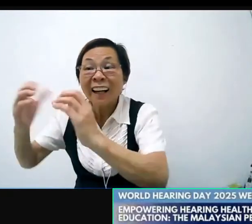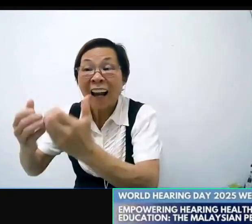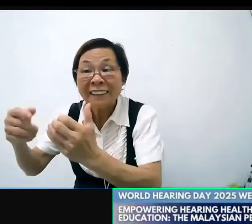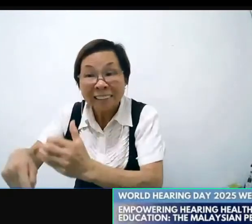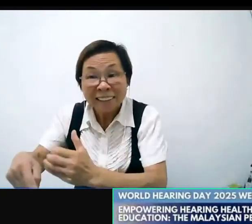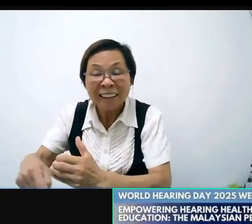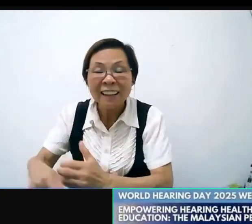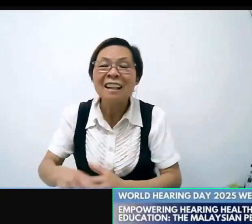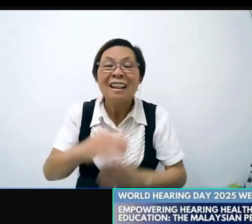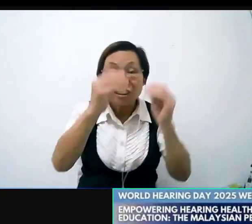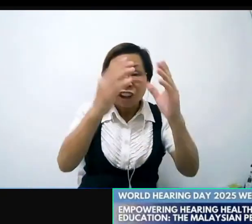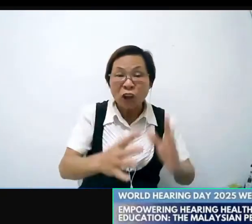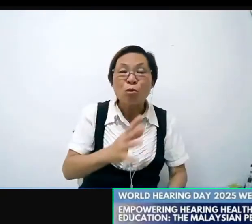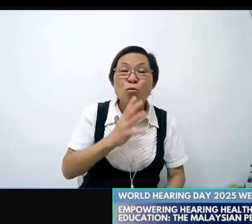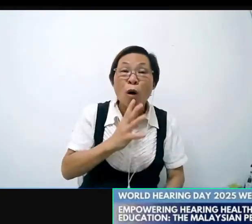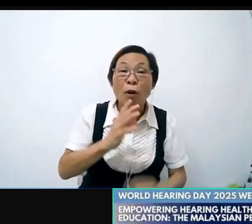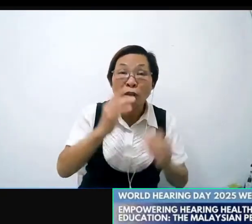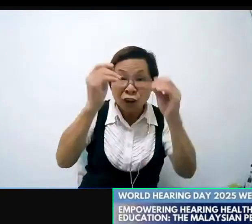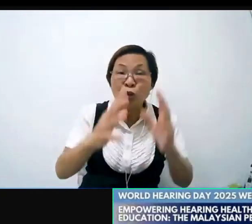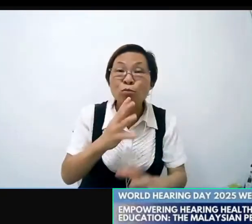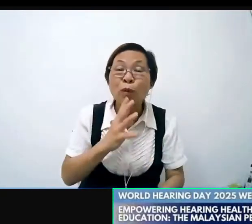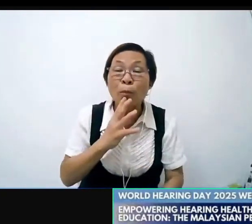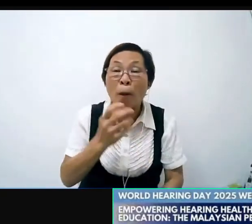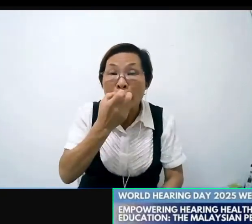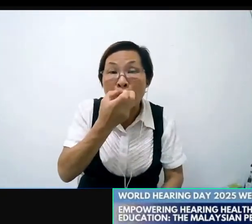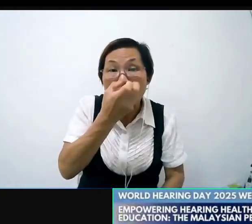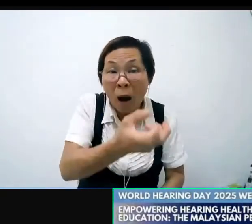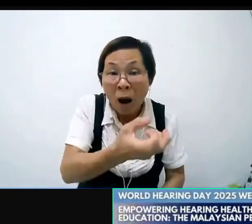mentioned about she